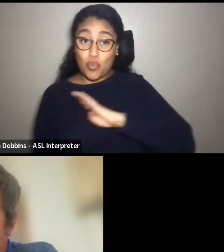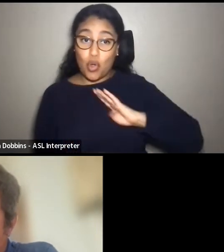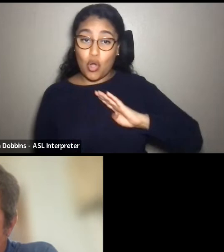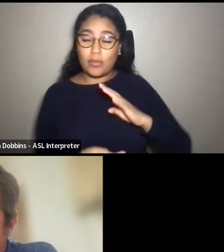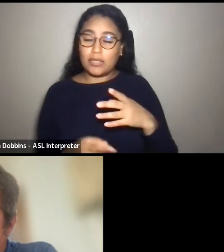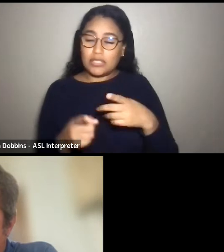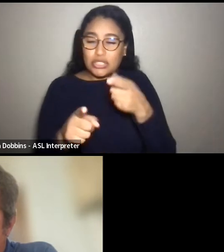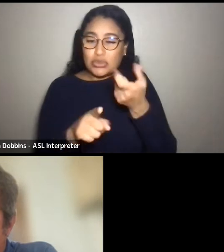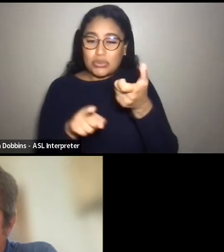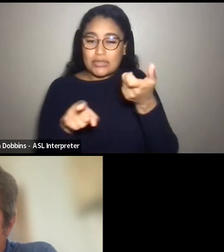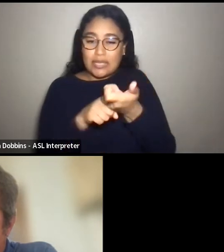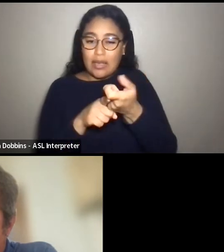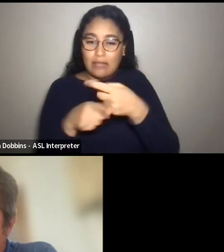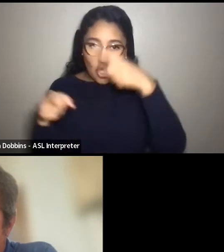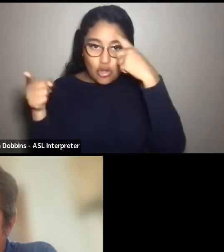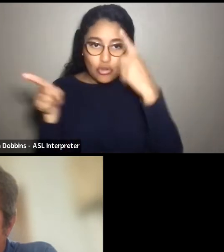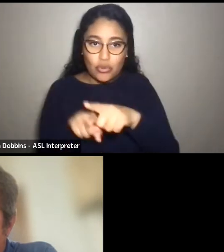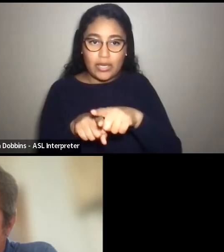contracts for.